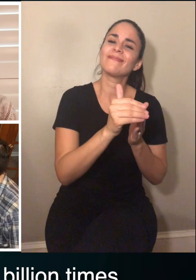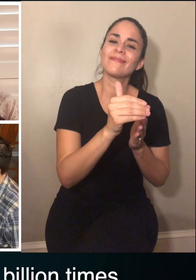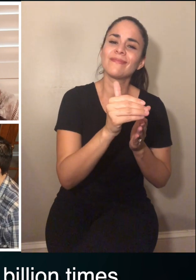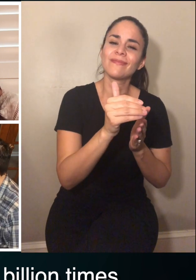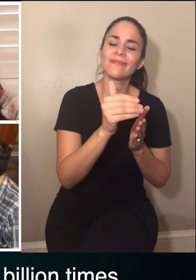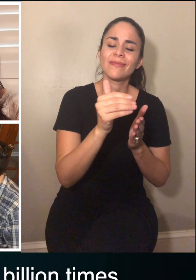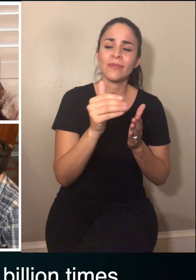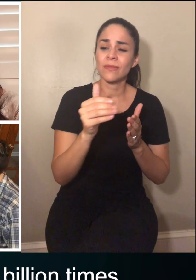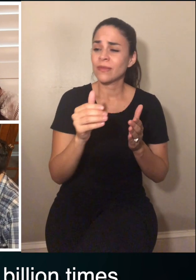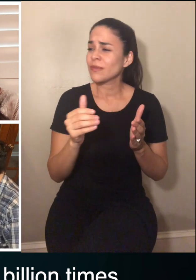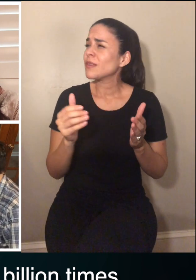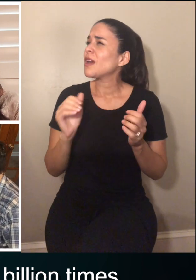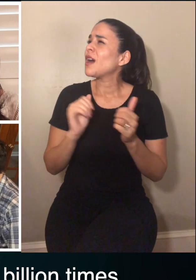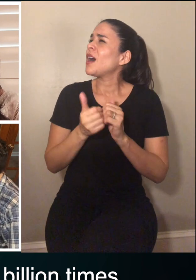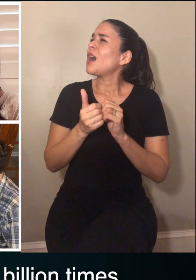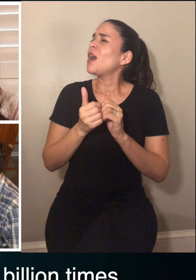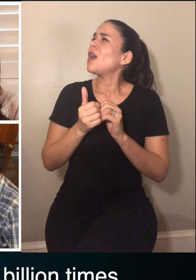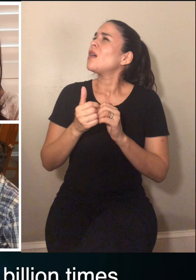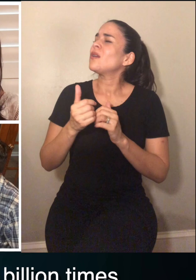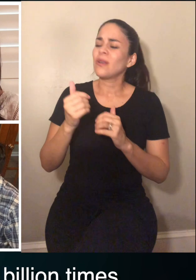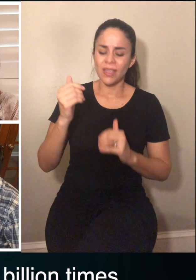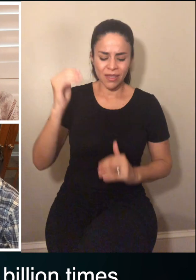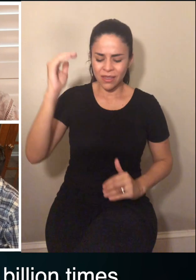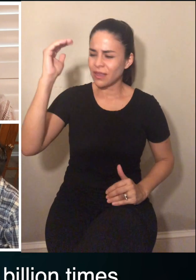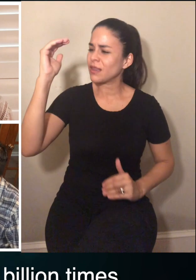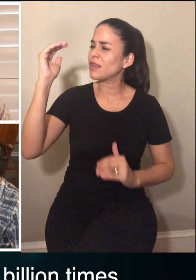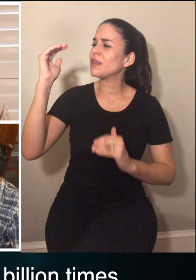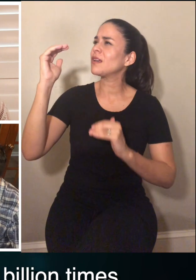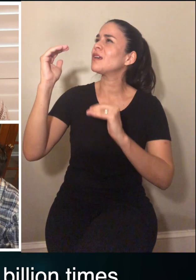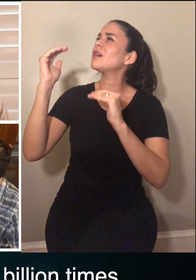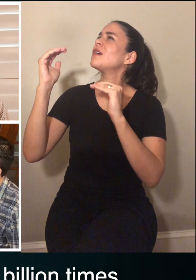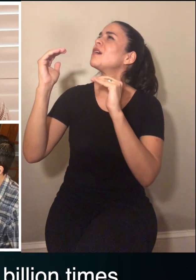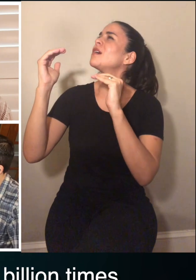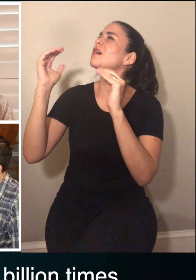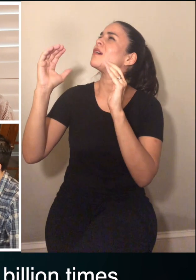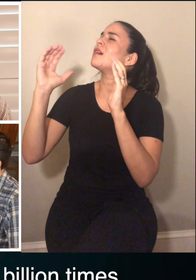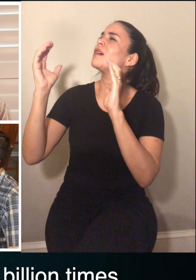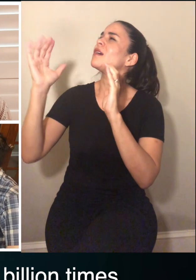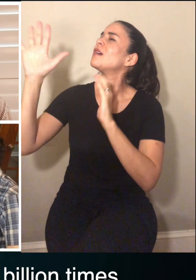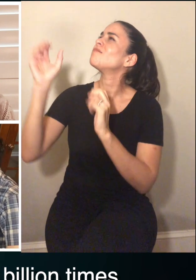But what measure could amount to your